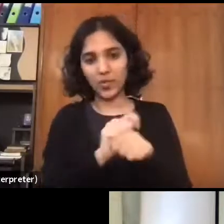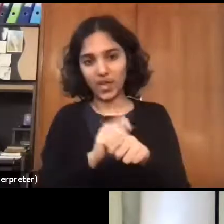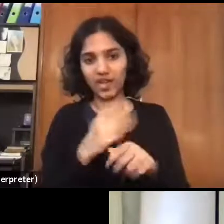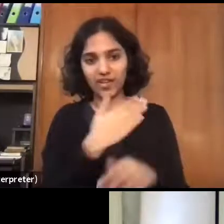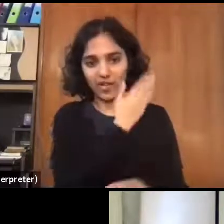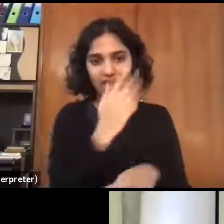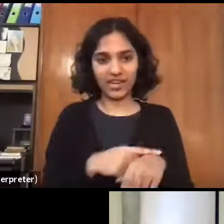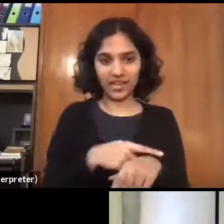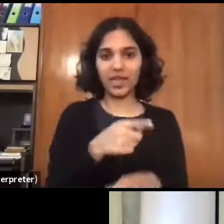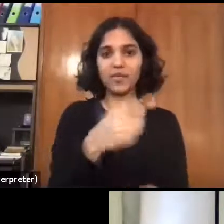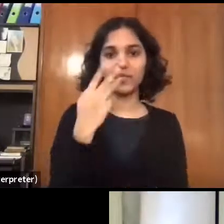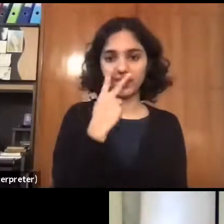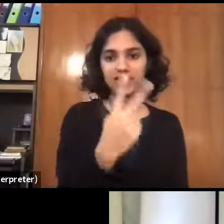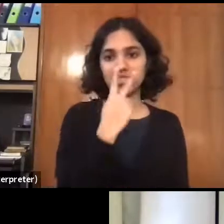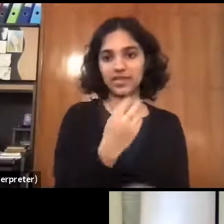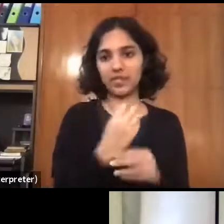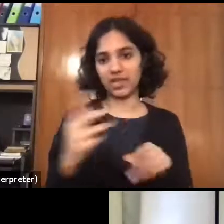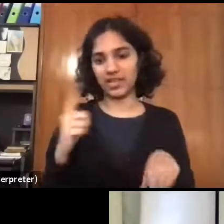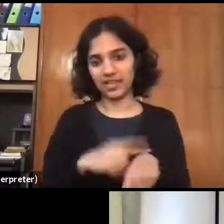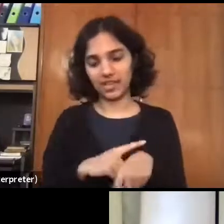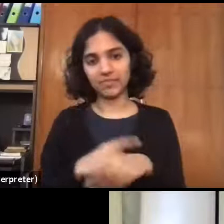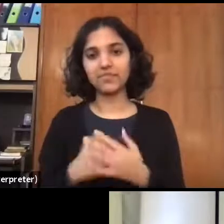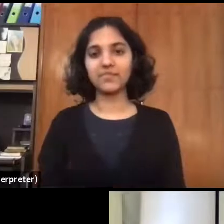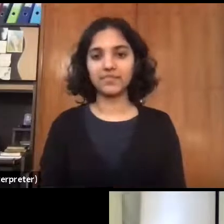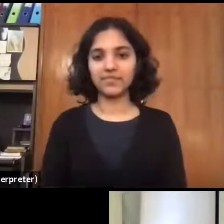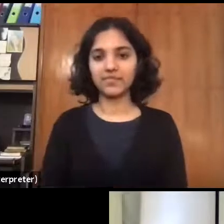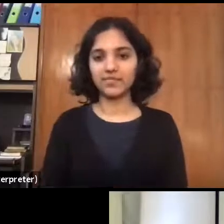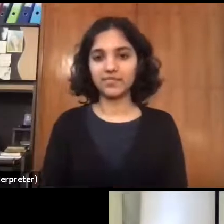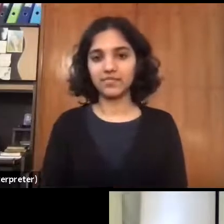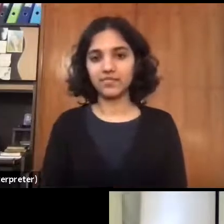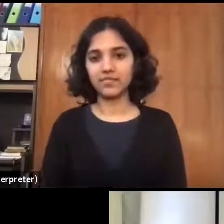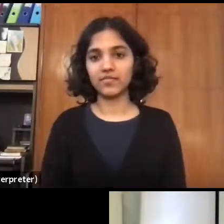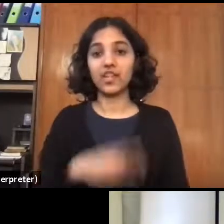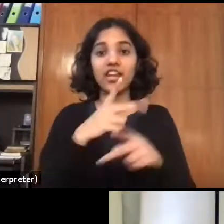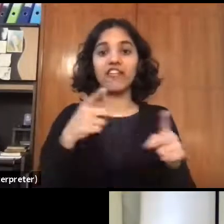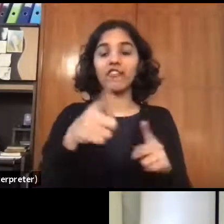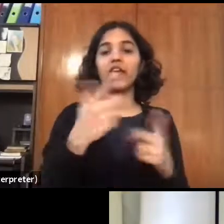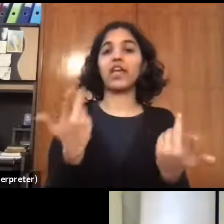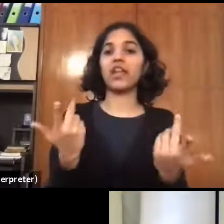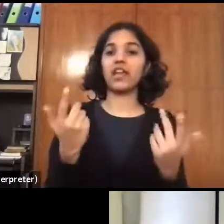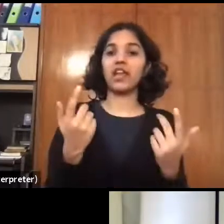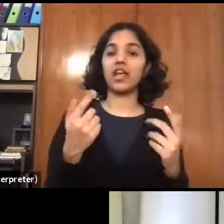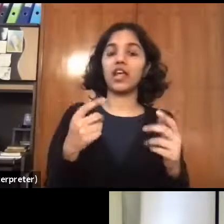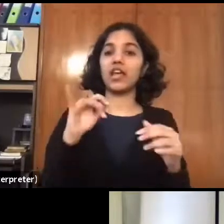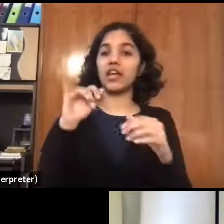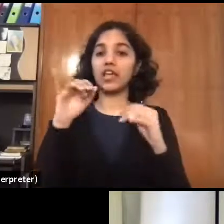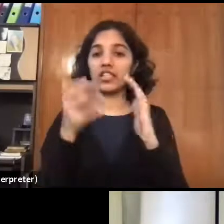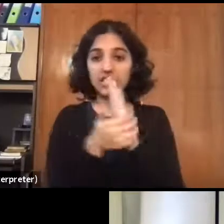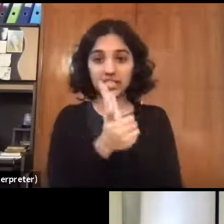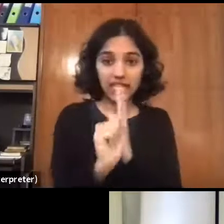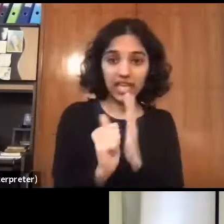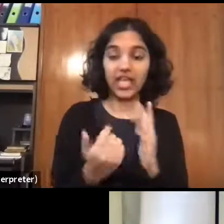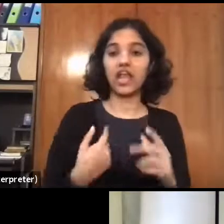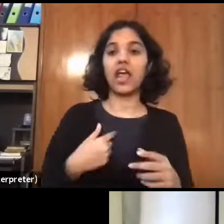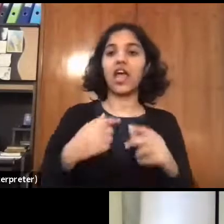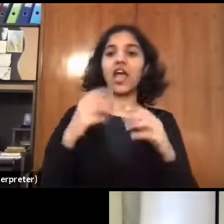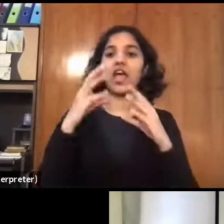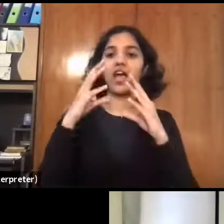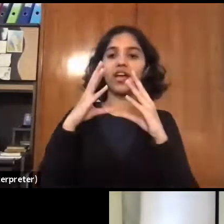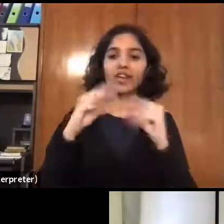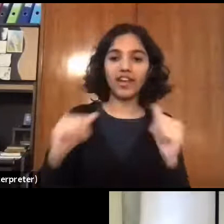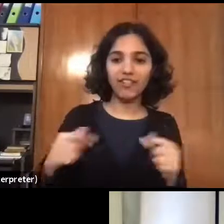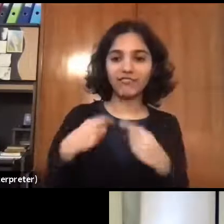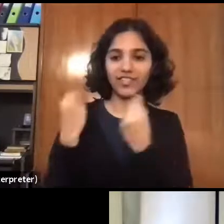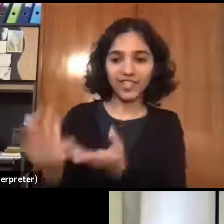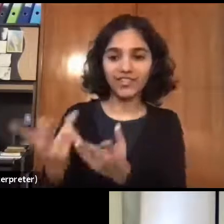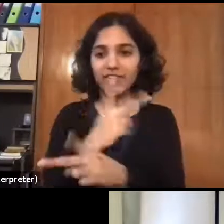sector on various mode, from skilling to providing relief to everything. I think more power to you.